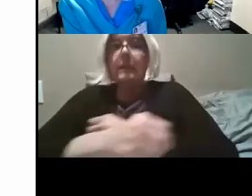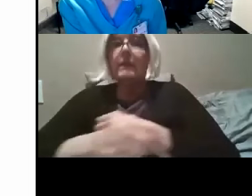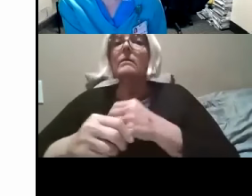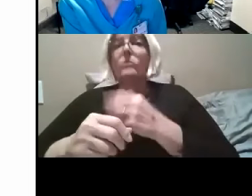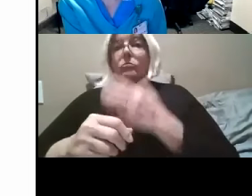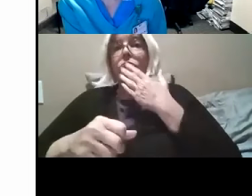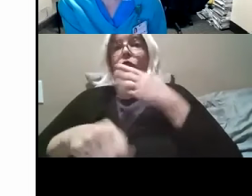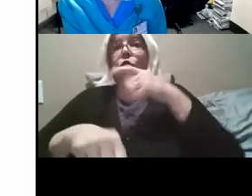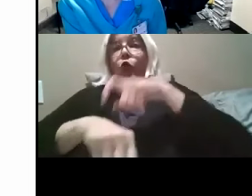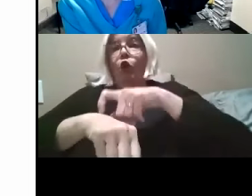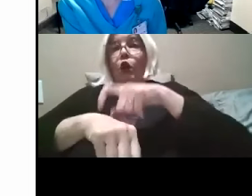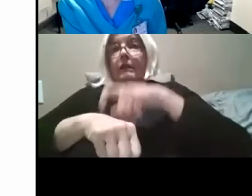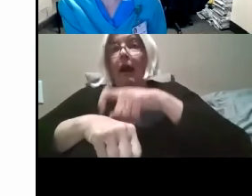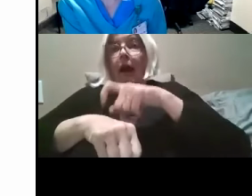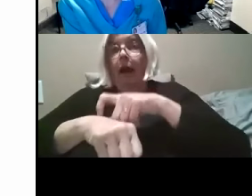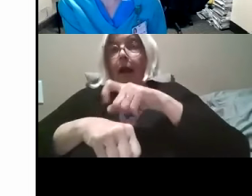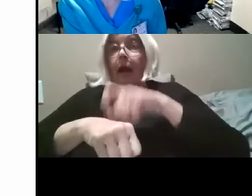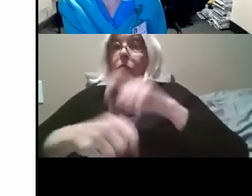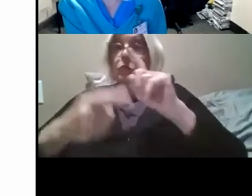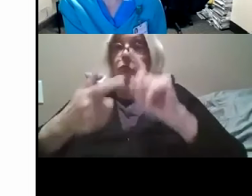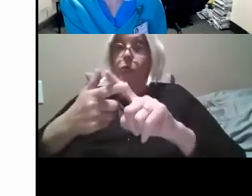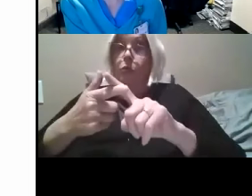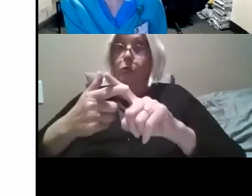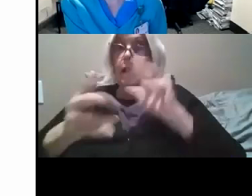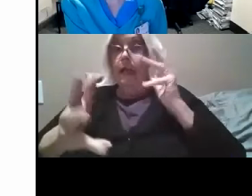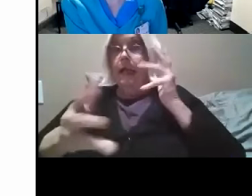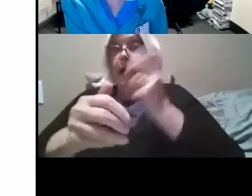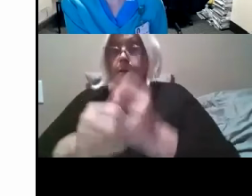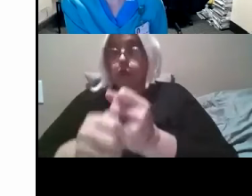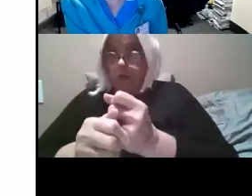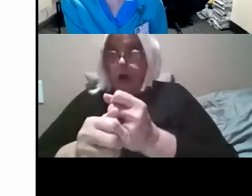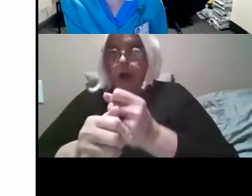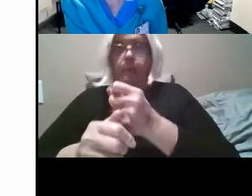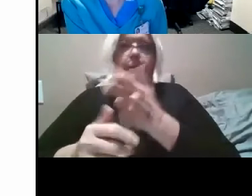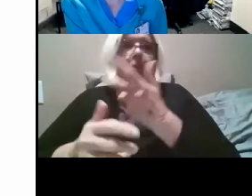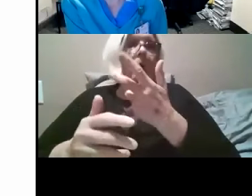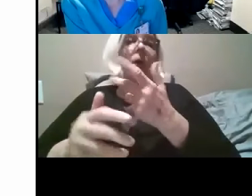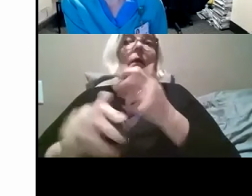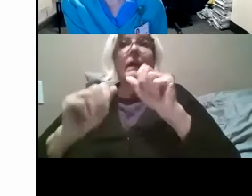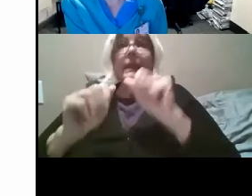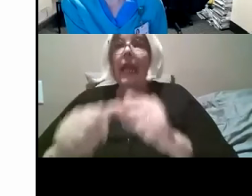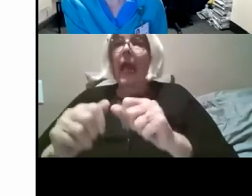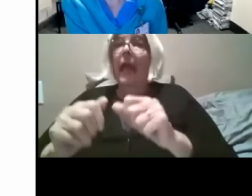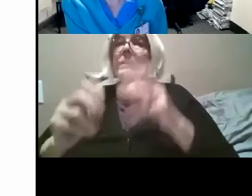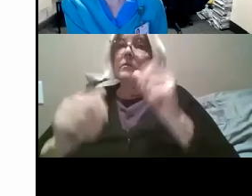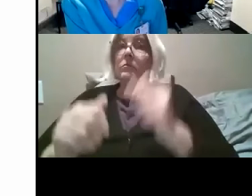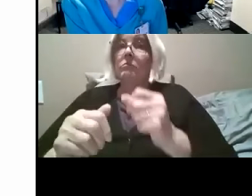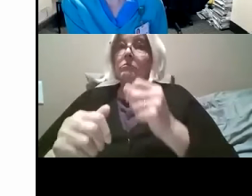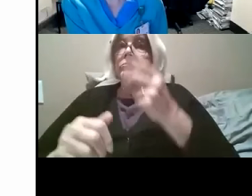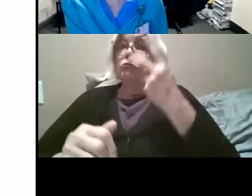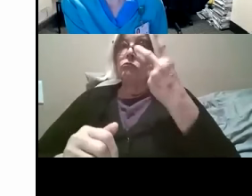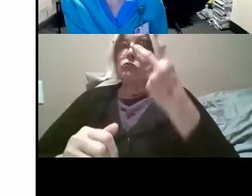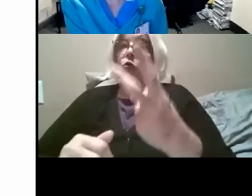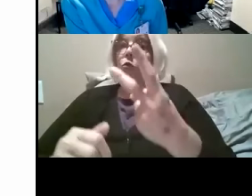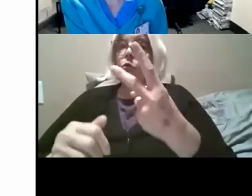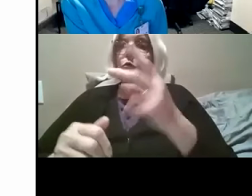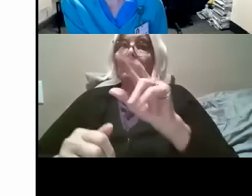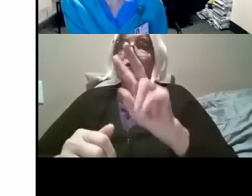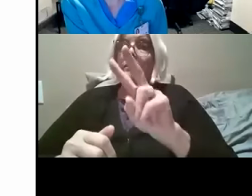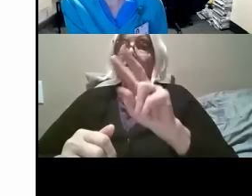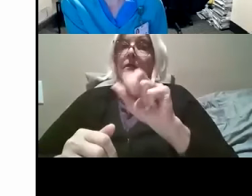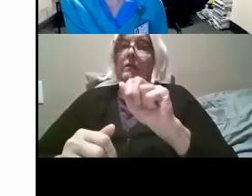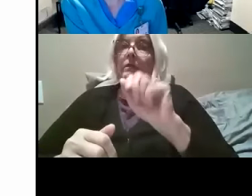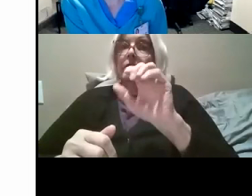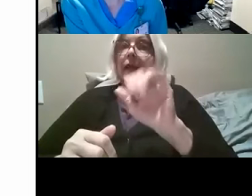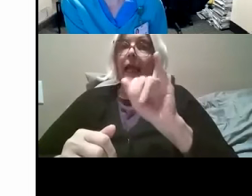a Thursday and another one on Saturday. There does not need to be any separation in time between any